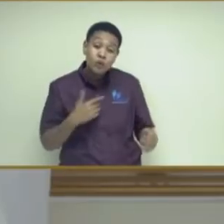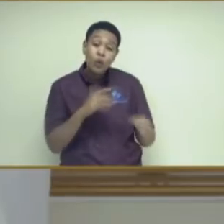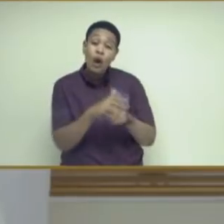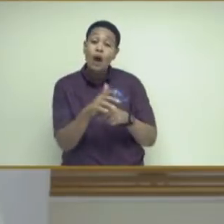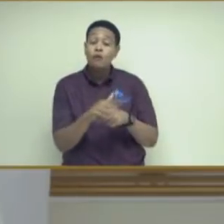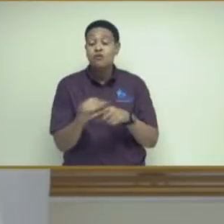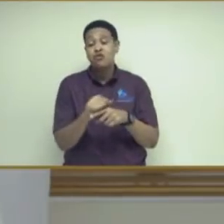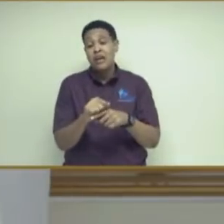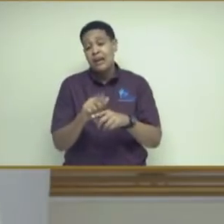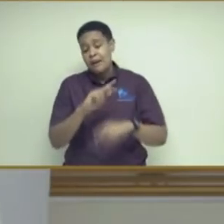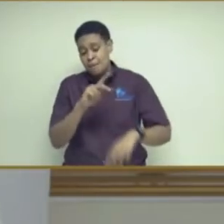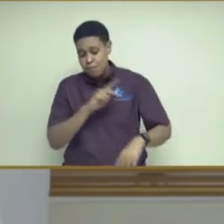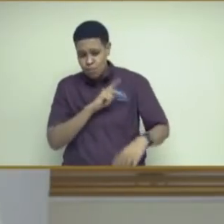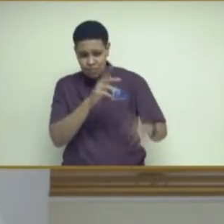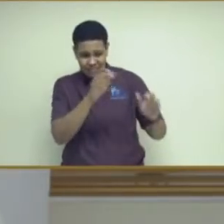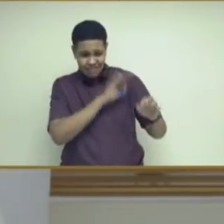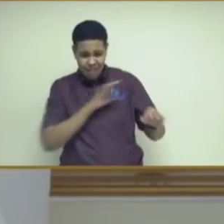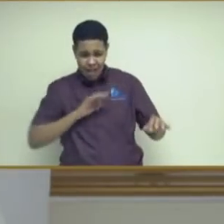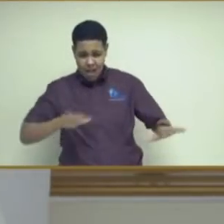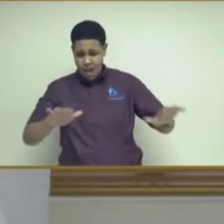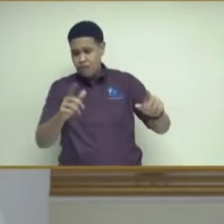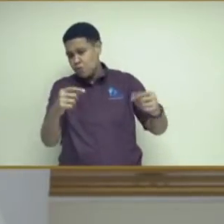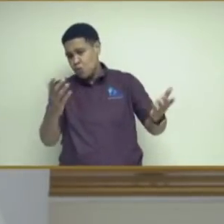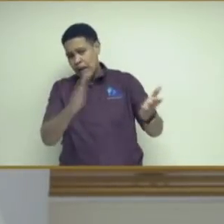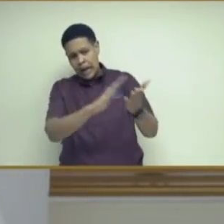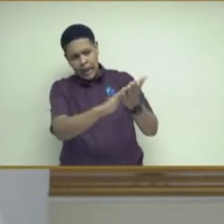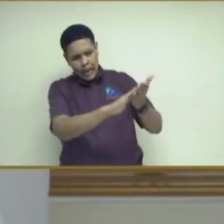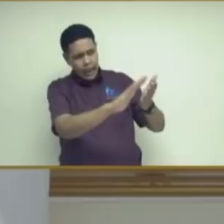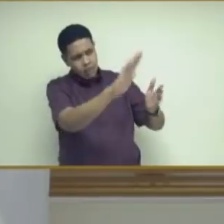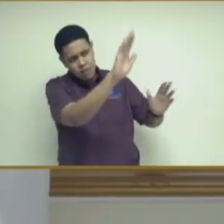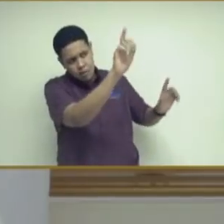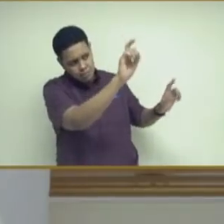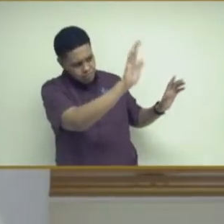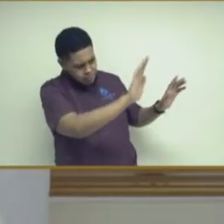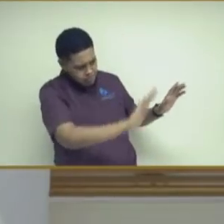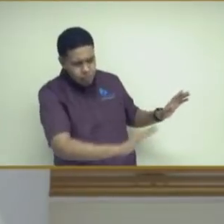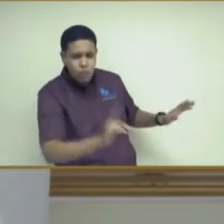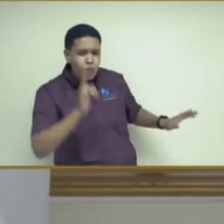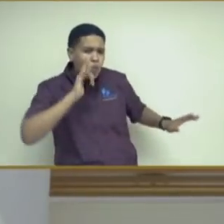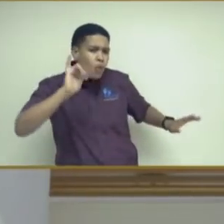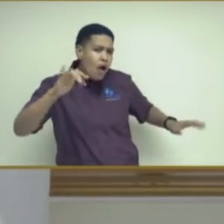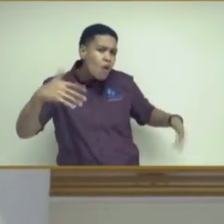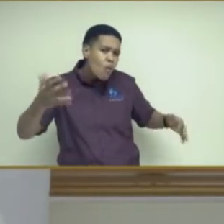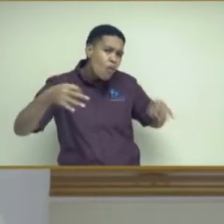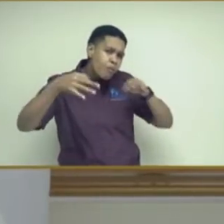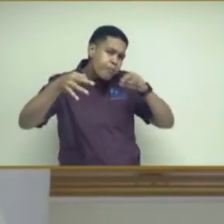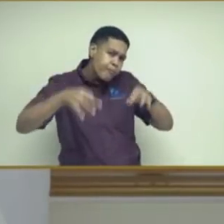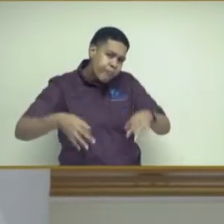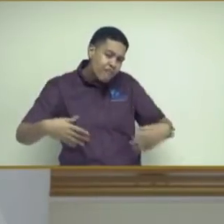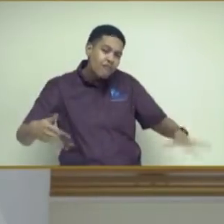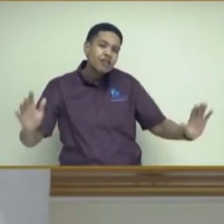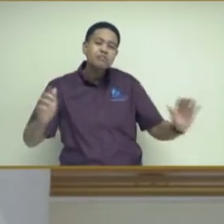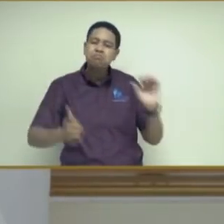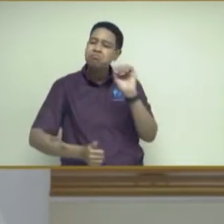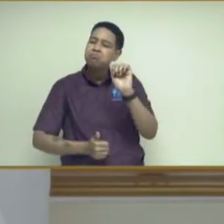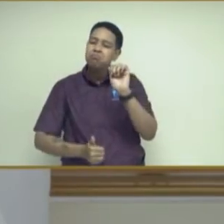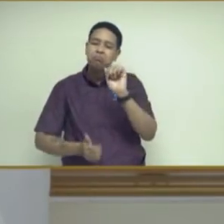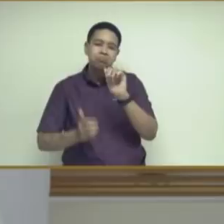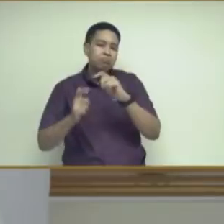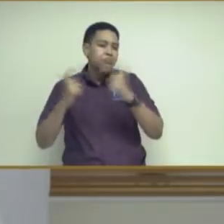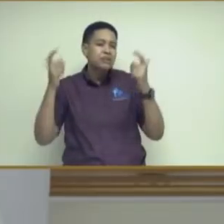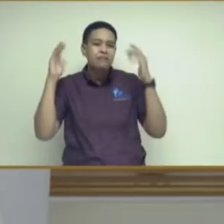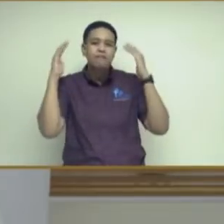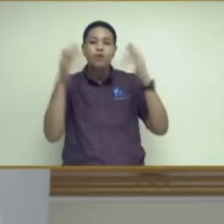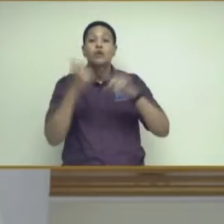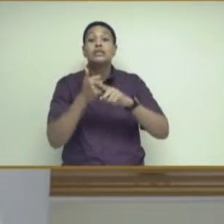with regards to cleaning and sanitation procedures, and that's a major focus of our officers. Inadequate hand